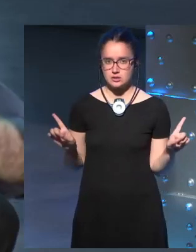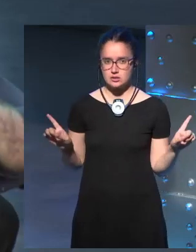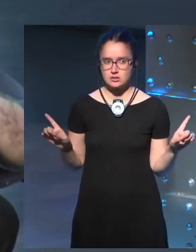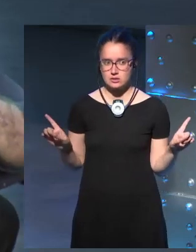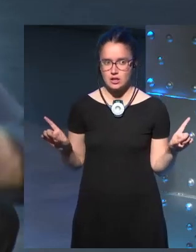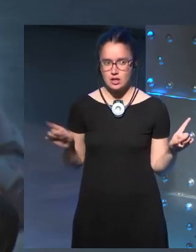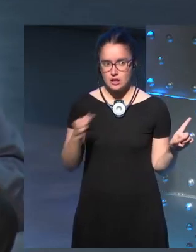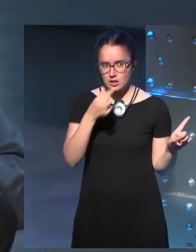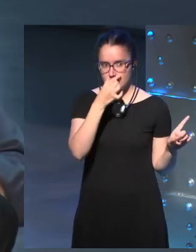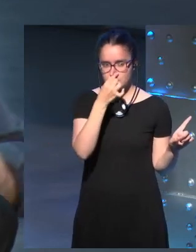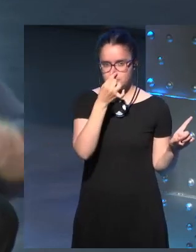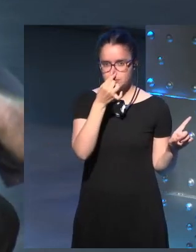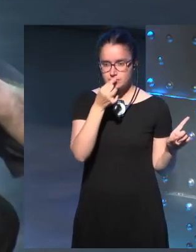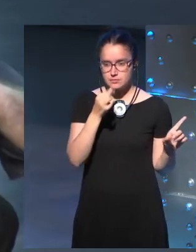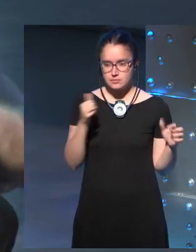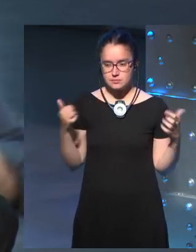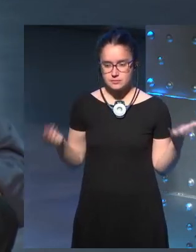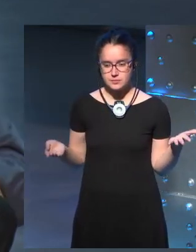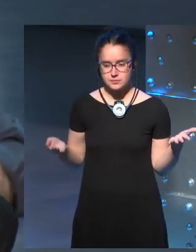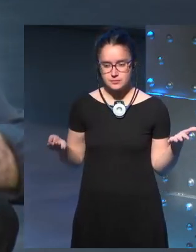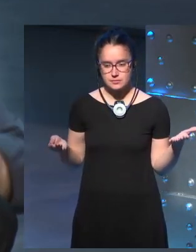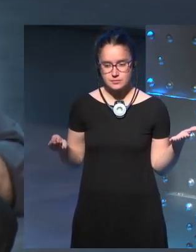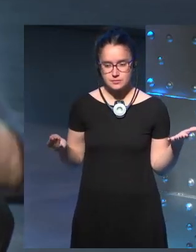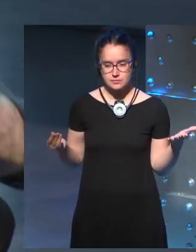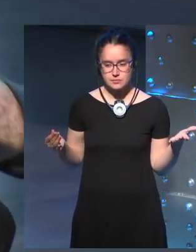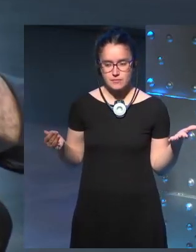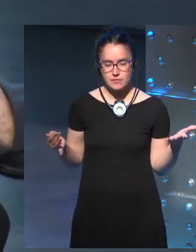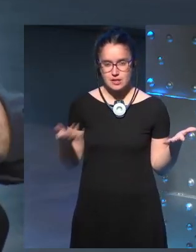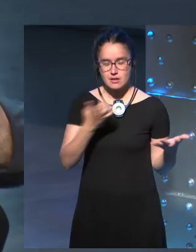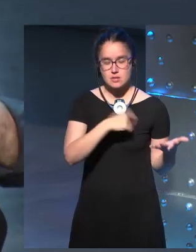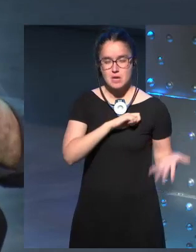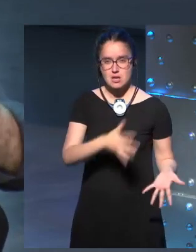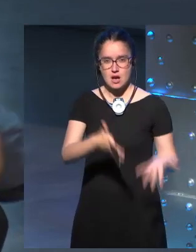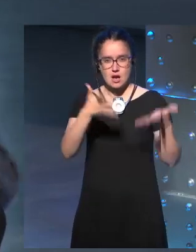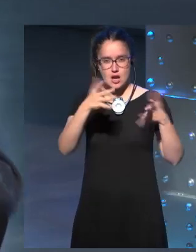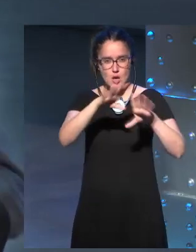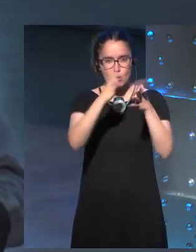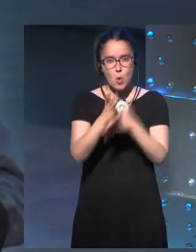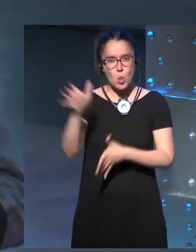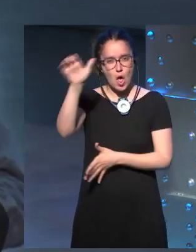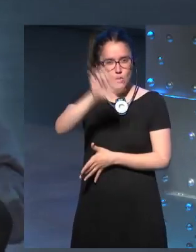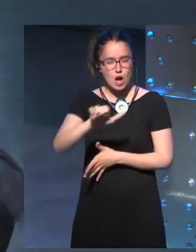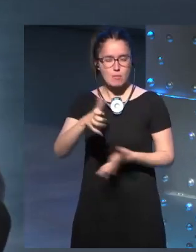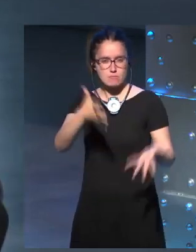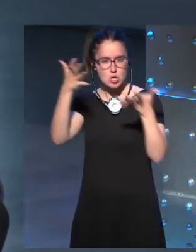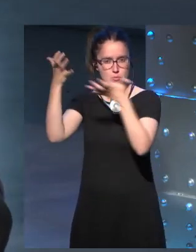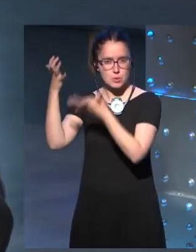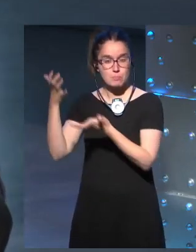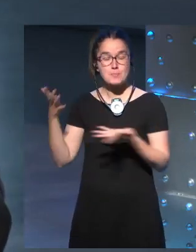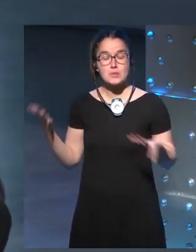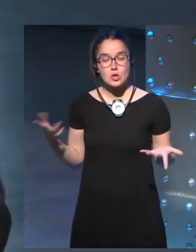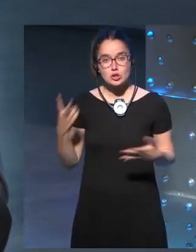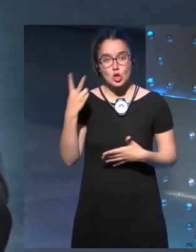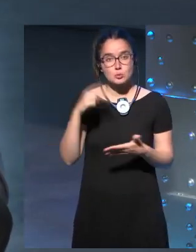And won the World Cup, European Cup. I wonder what it feels like to win like that, although 2014